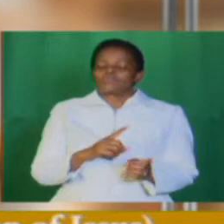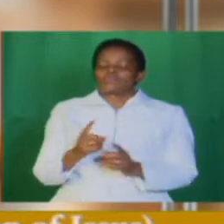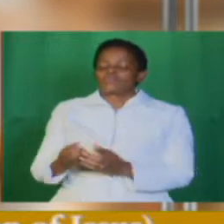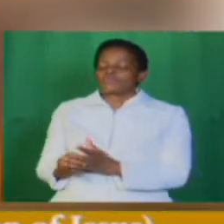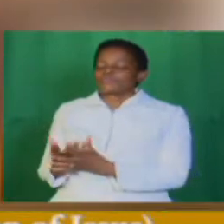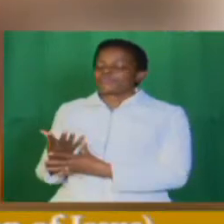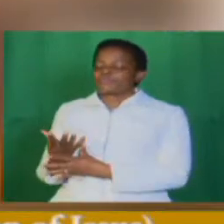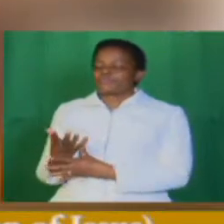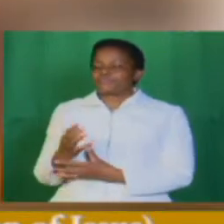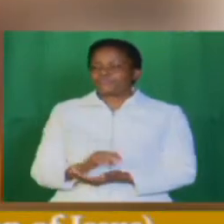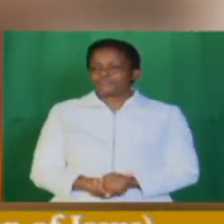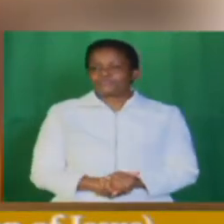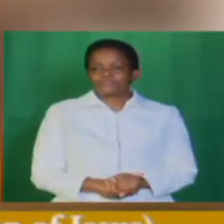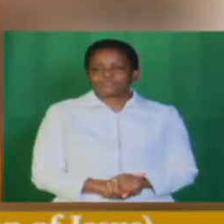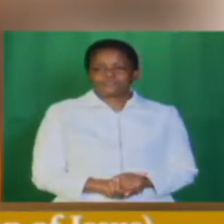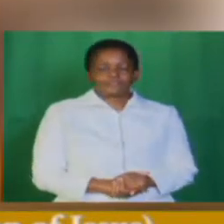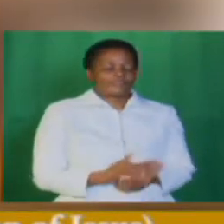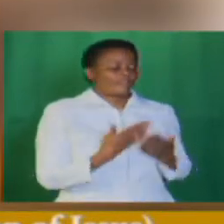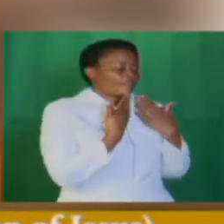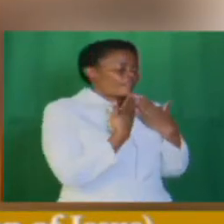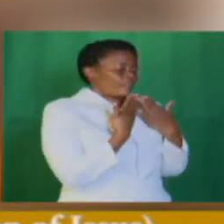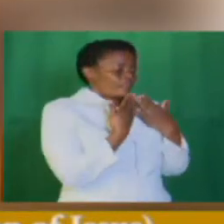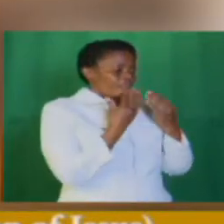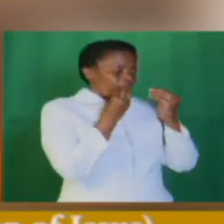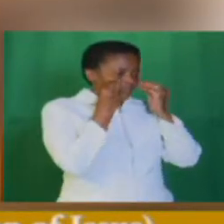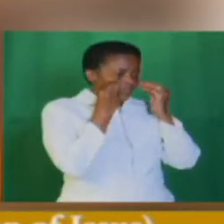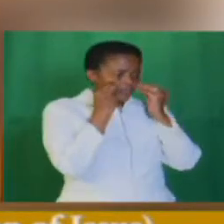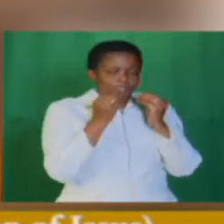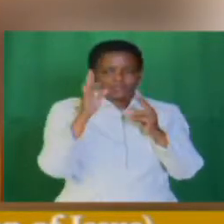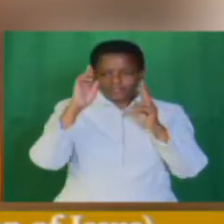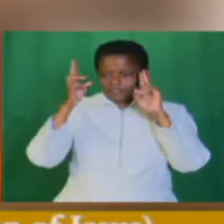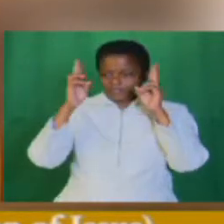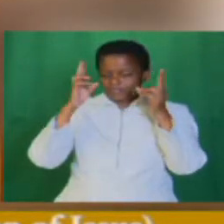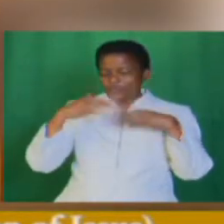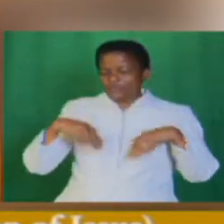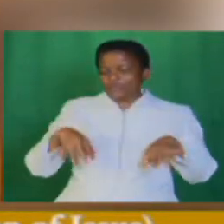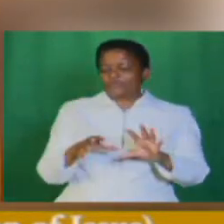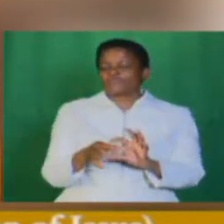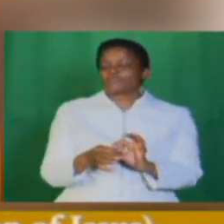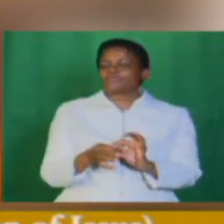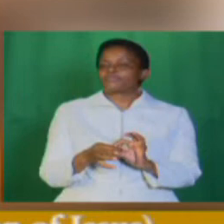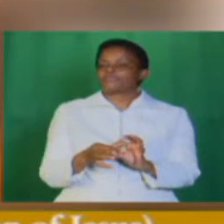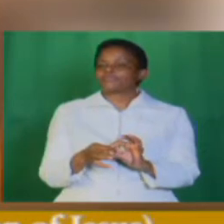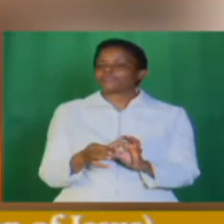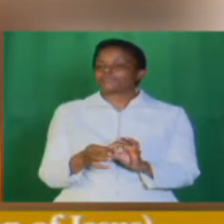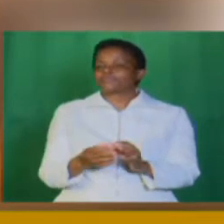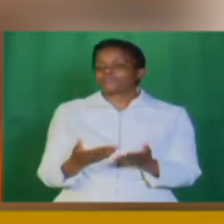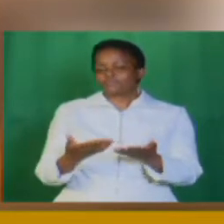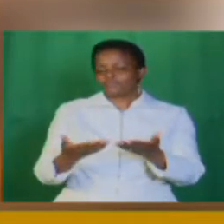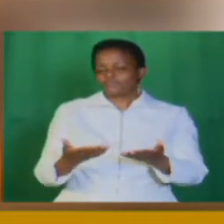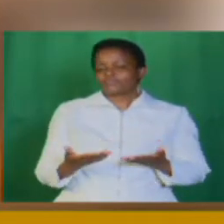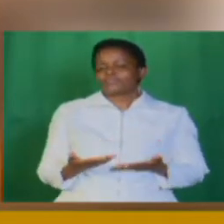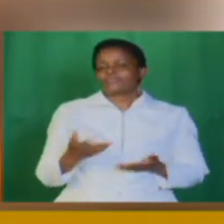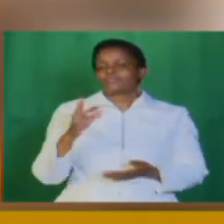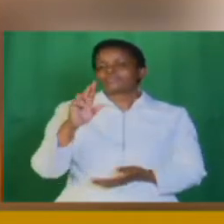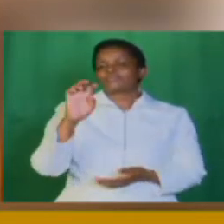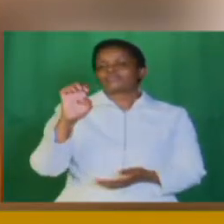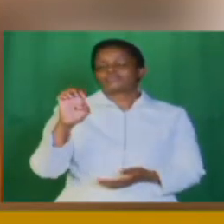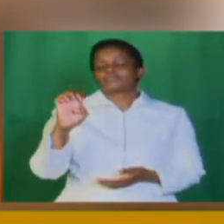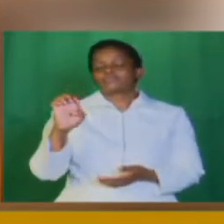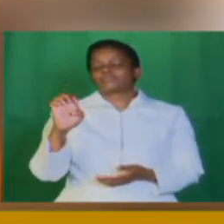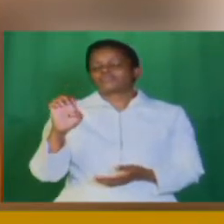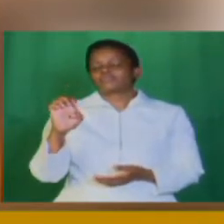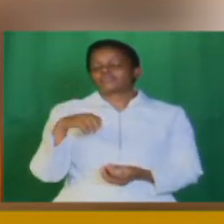lesson. Thank you, Nokwazi. Good afternoon, dear Lena, at home. Welcome to our RE lesson.